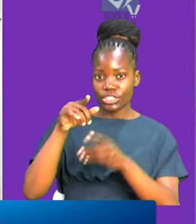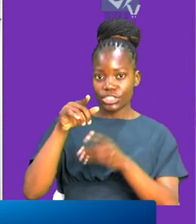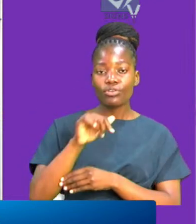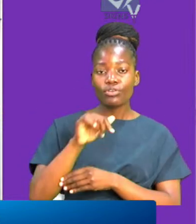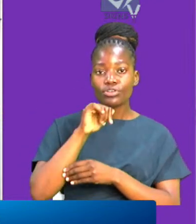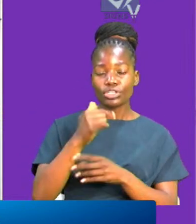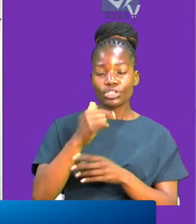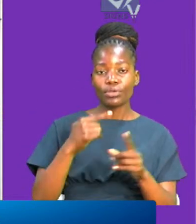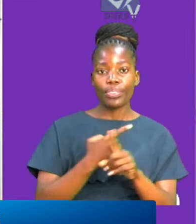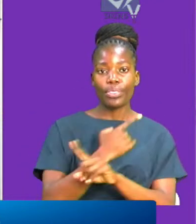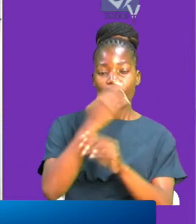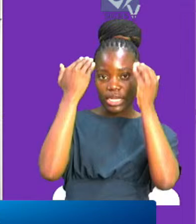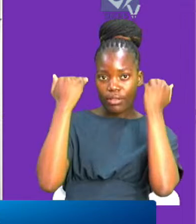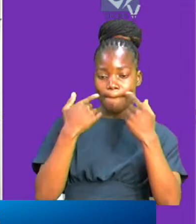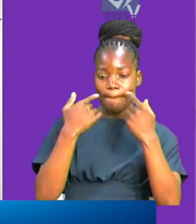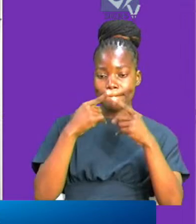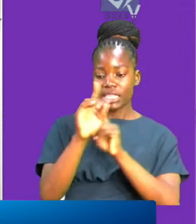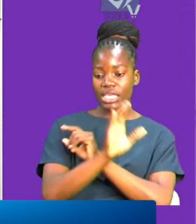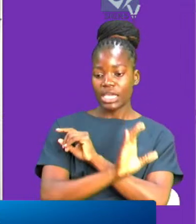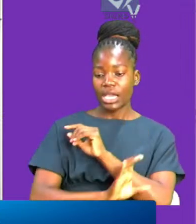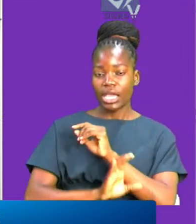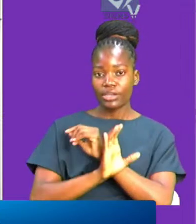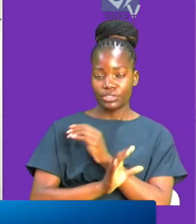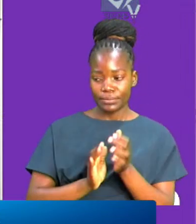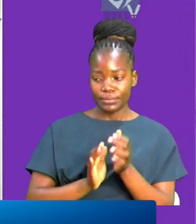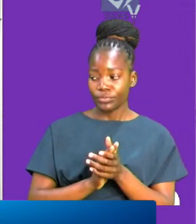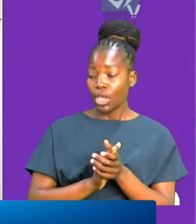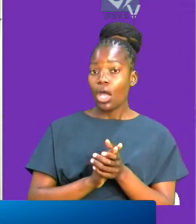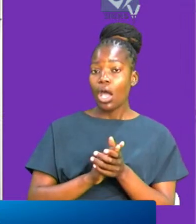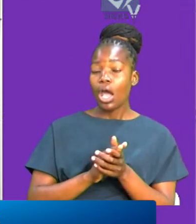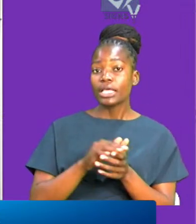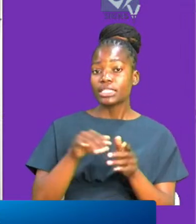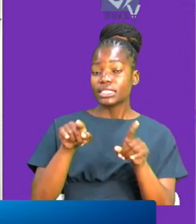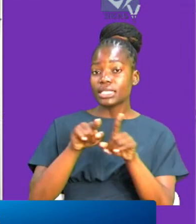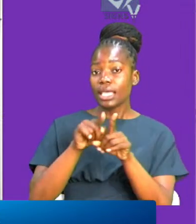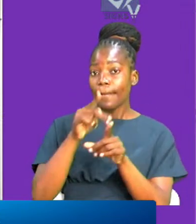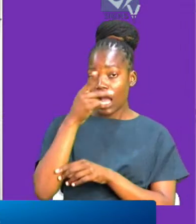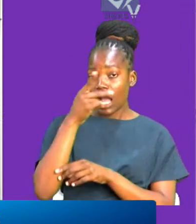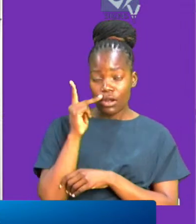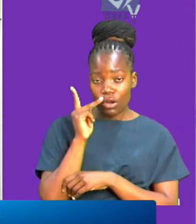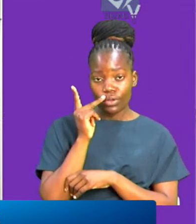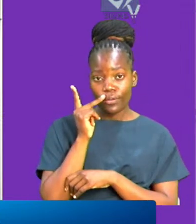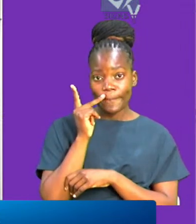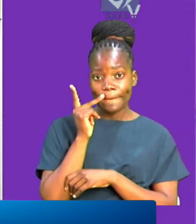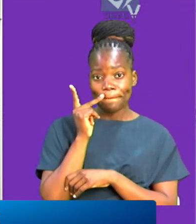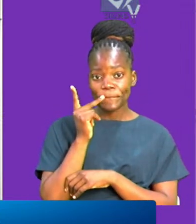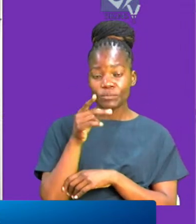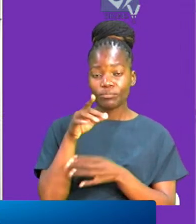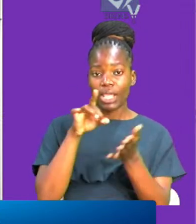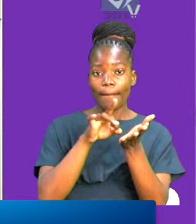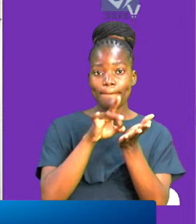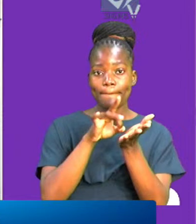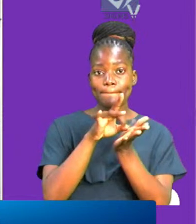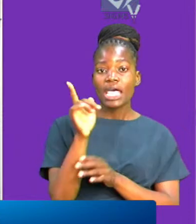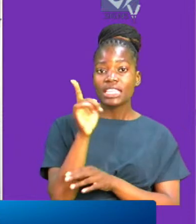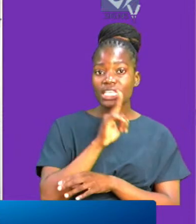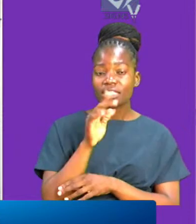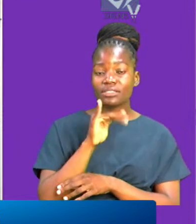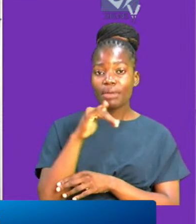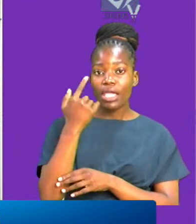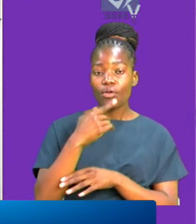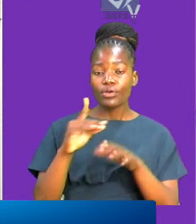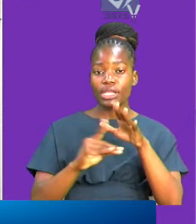compromise the judiciary, but the country as a whole. Wiper leader Kalonzo Musyoka, on his part, has dismissed threats by Deputy